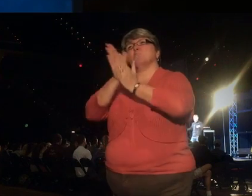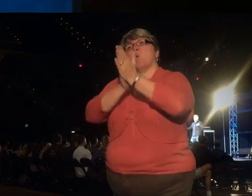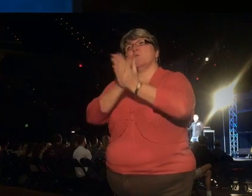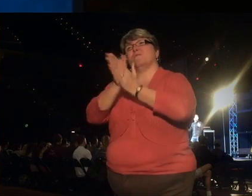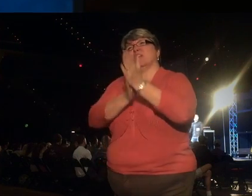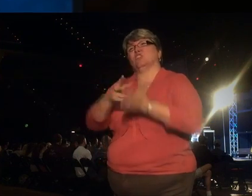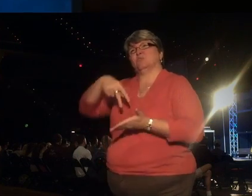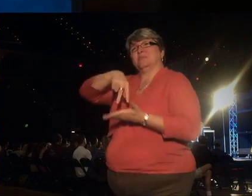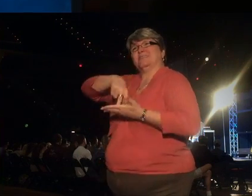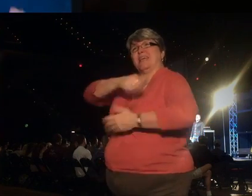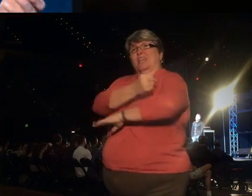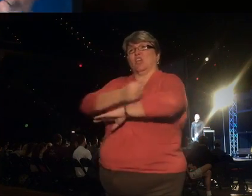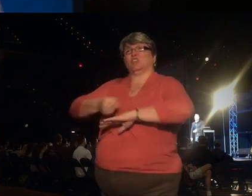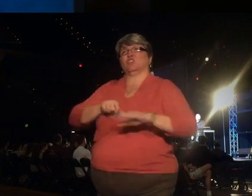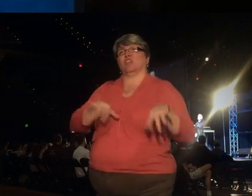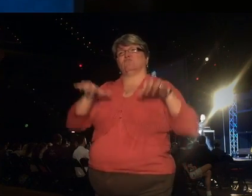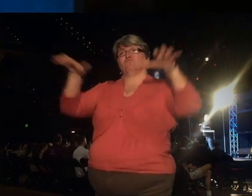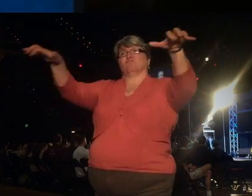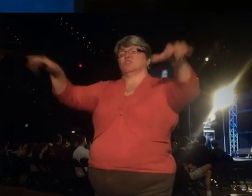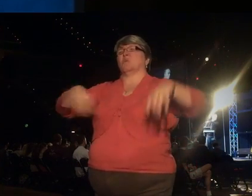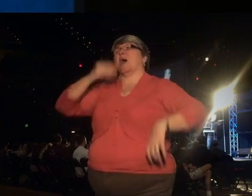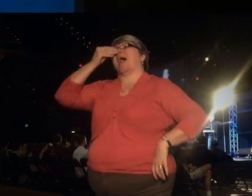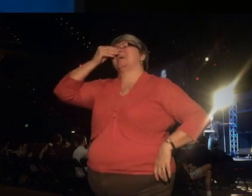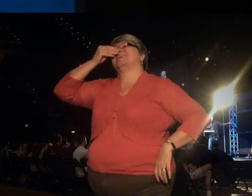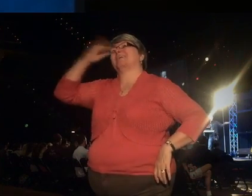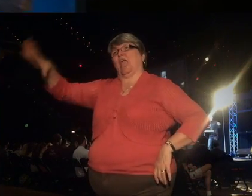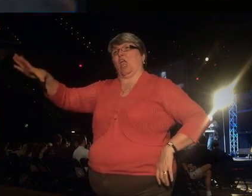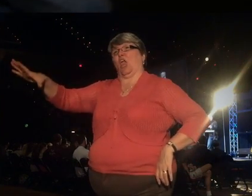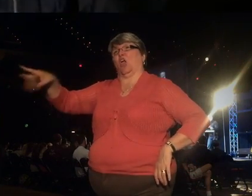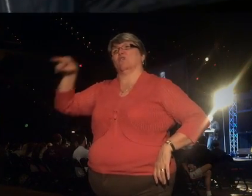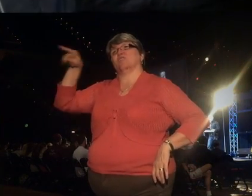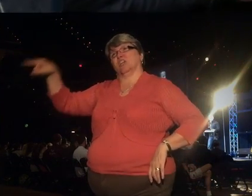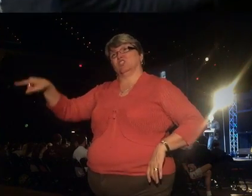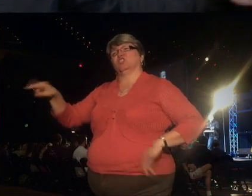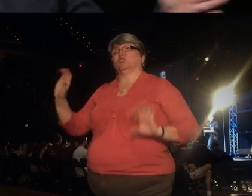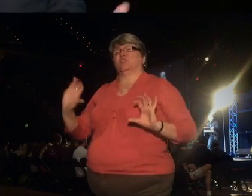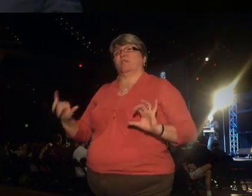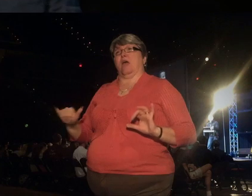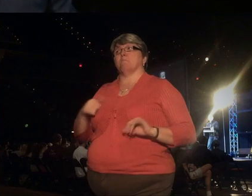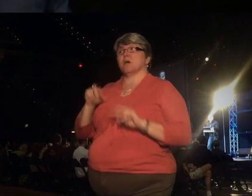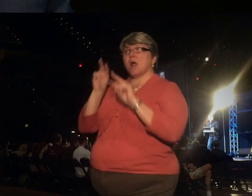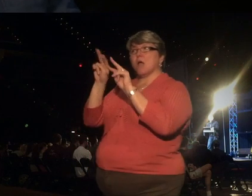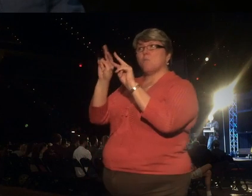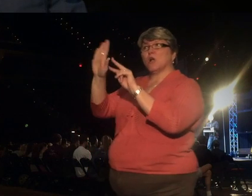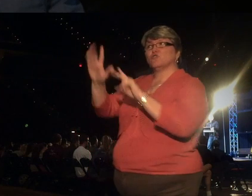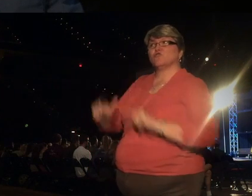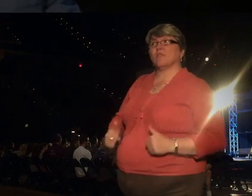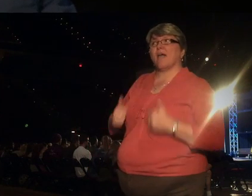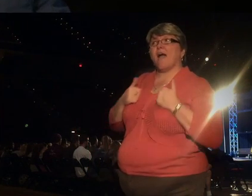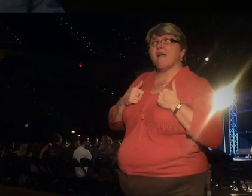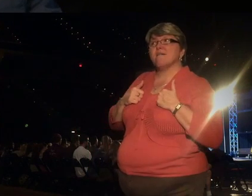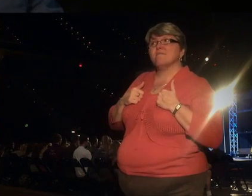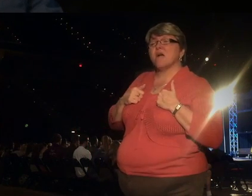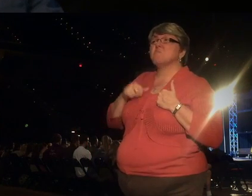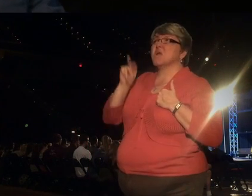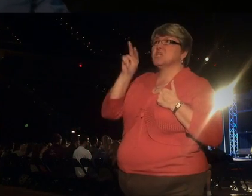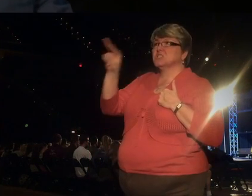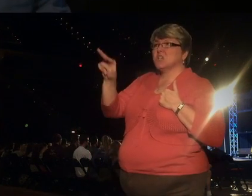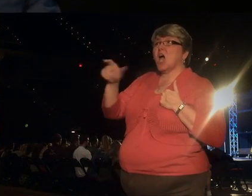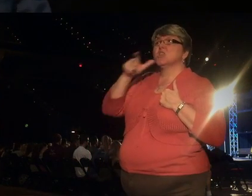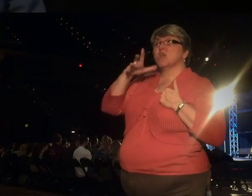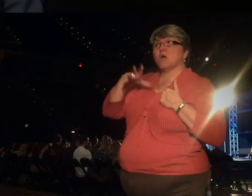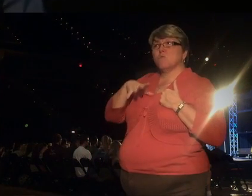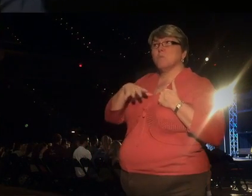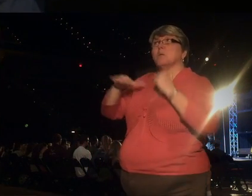of a crowd. So I didn't care one bit that she did that, but I watched her life. And what I saw was a woman that was pursuing